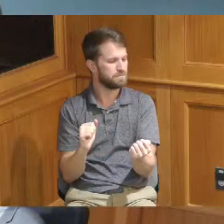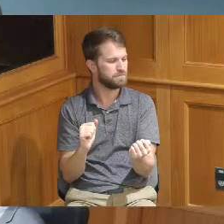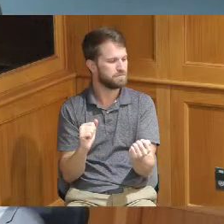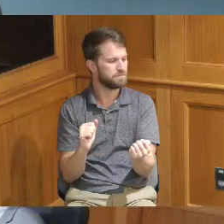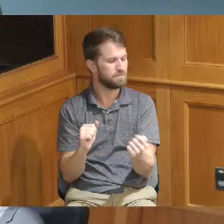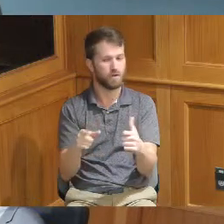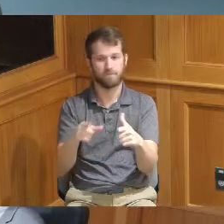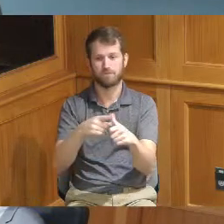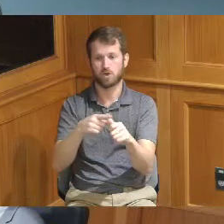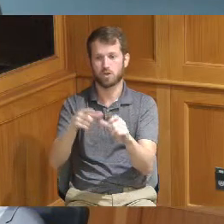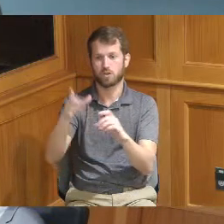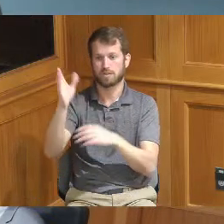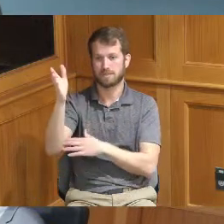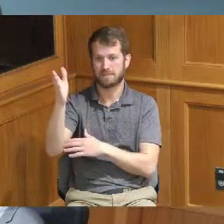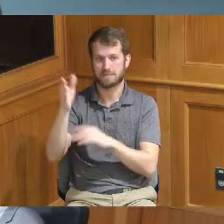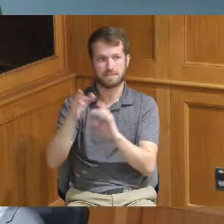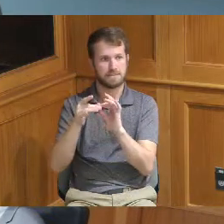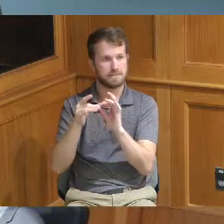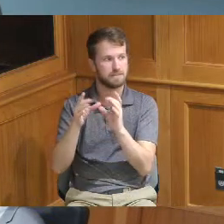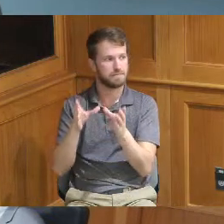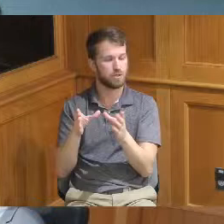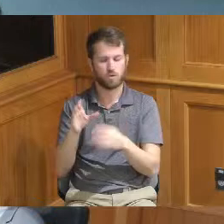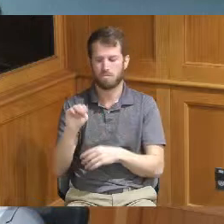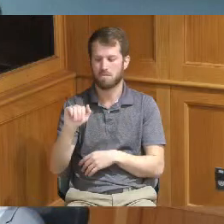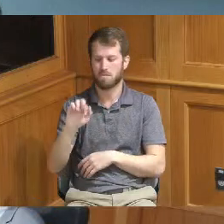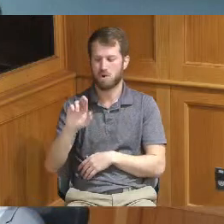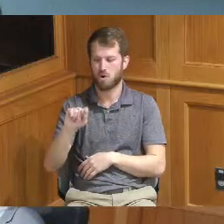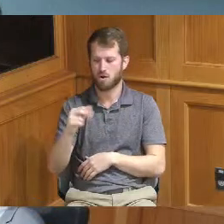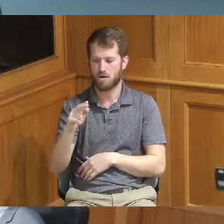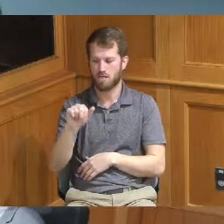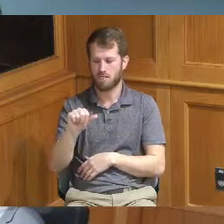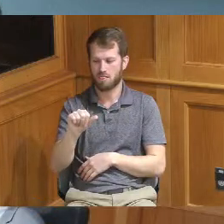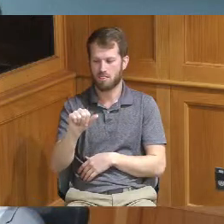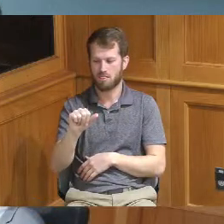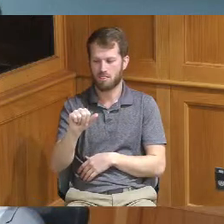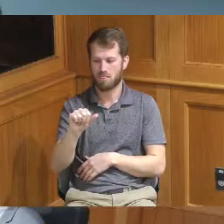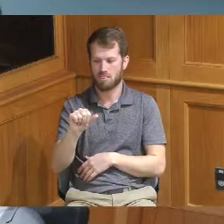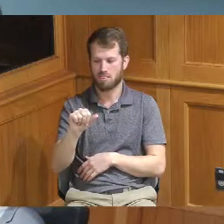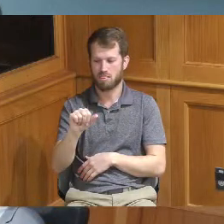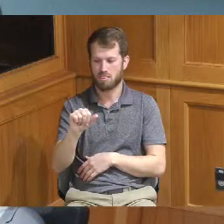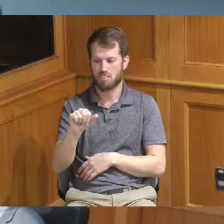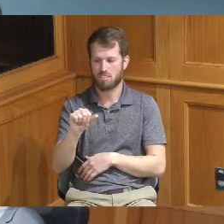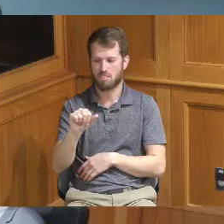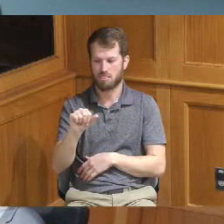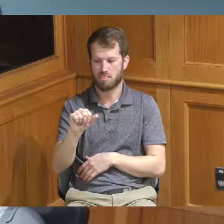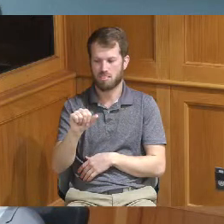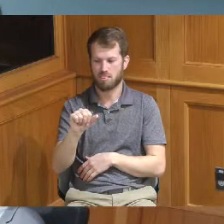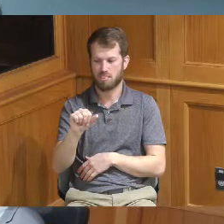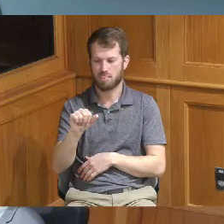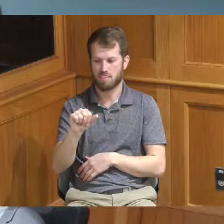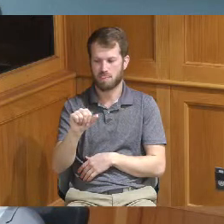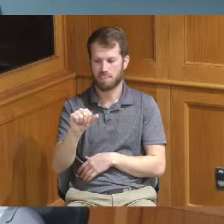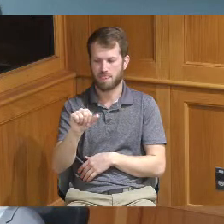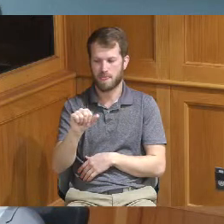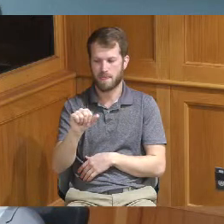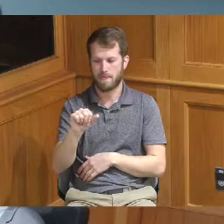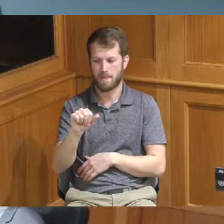First speaker, Martha. Say that right? Okay. And it's